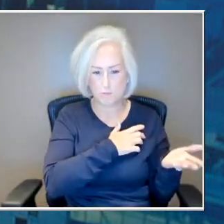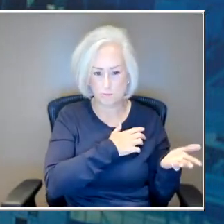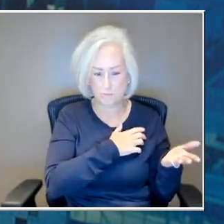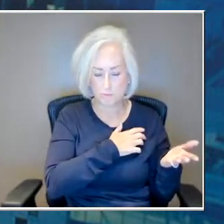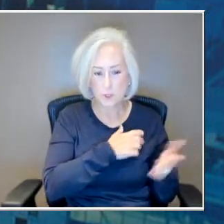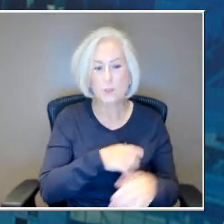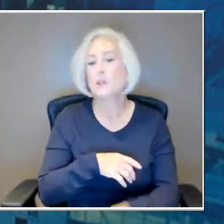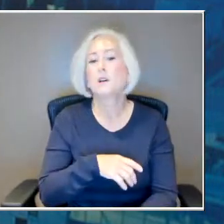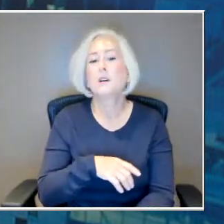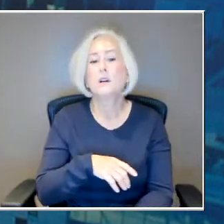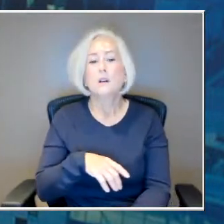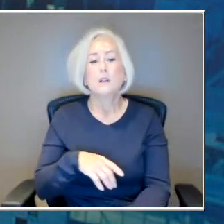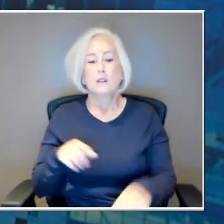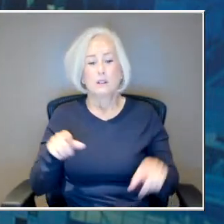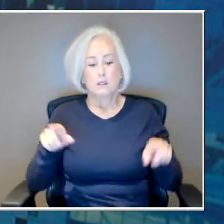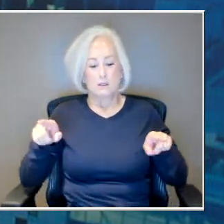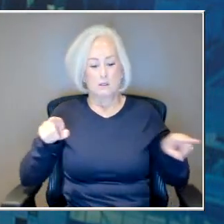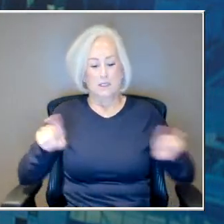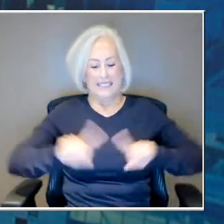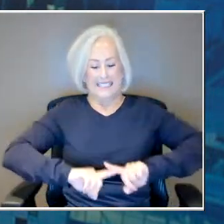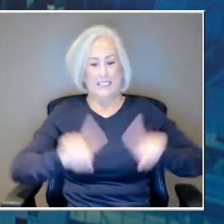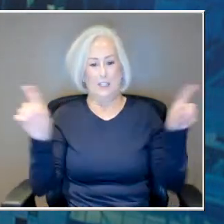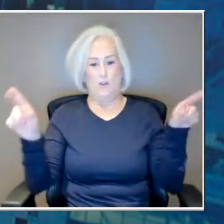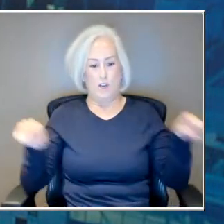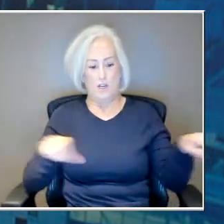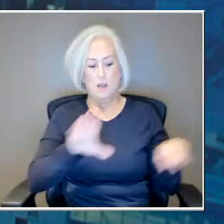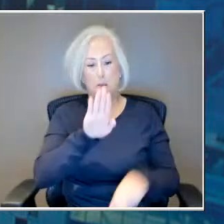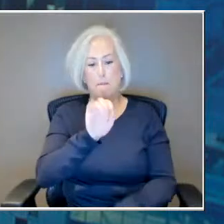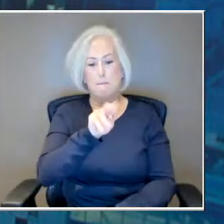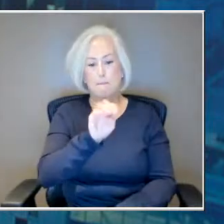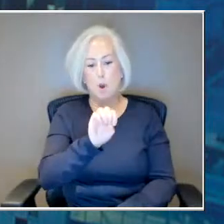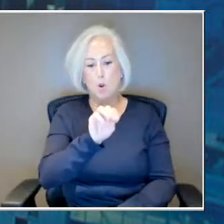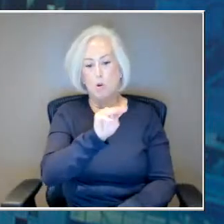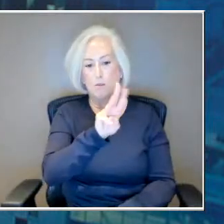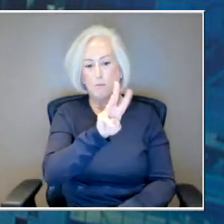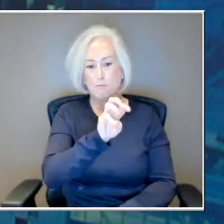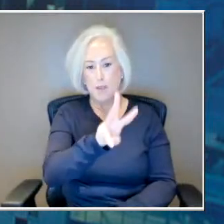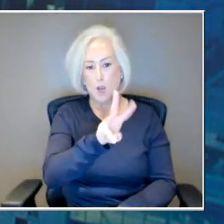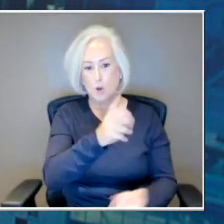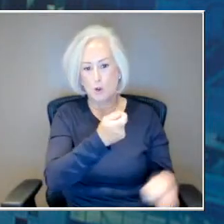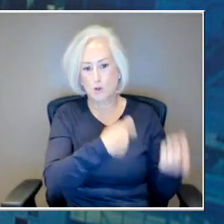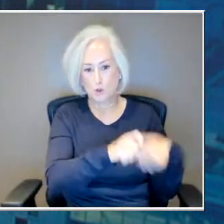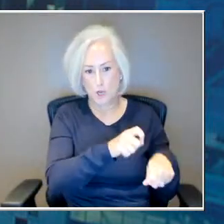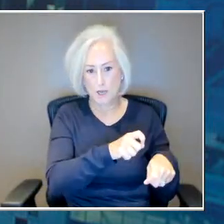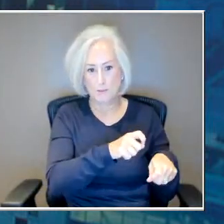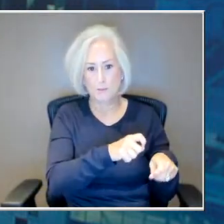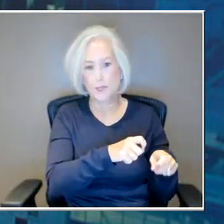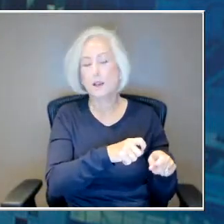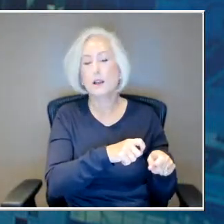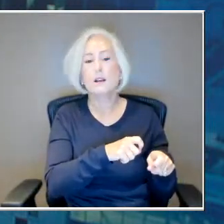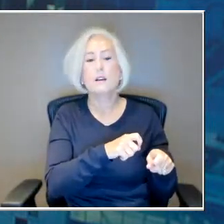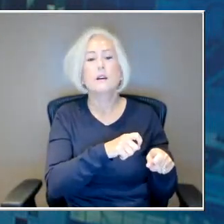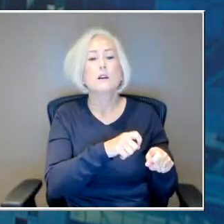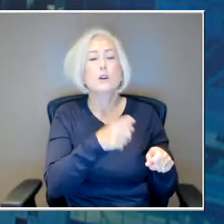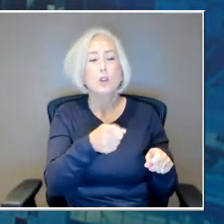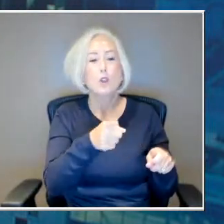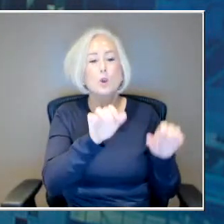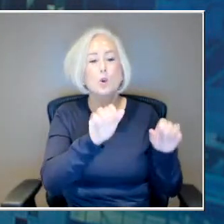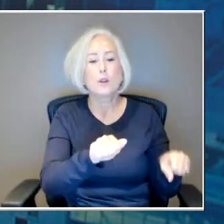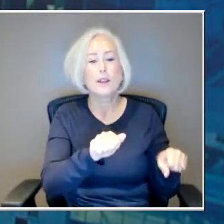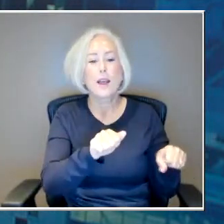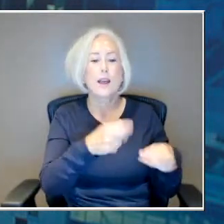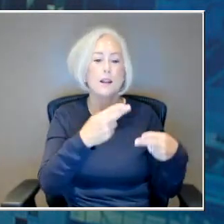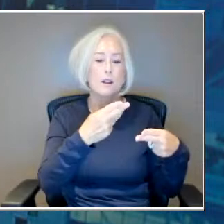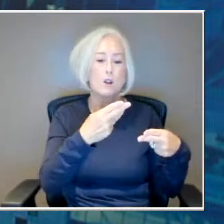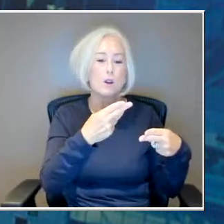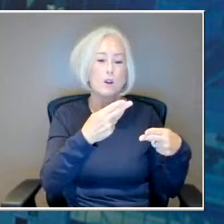T is way different. Bone marrow transplant, really, it's like a chemotherapy called melphalan. It's just like, you can call it like, I